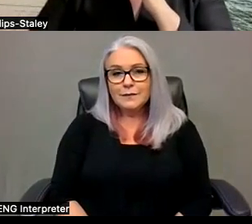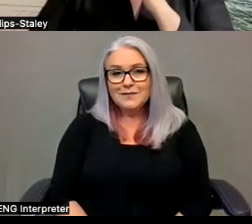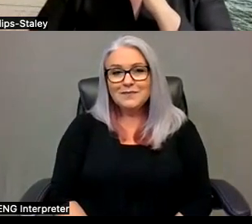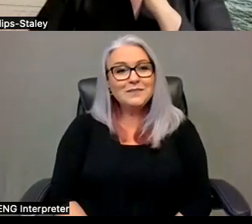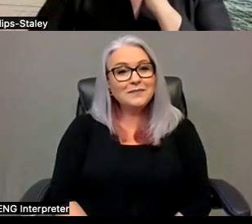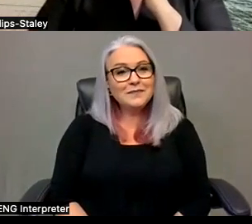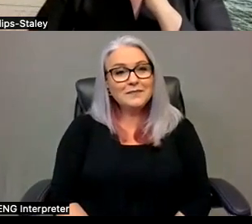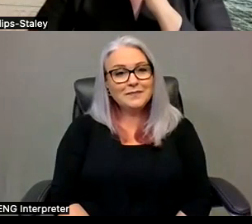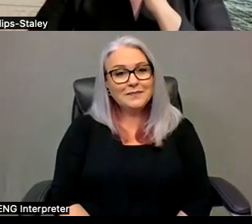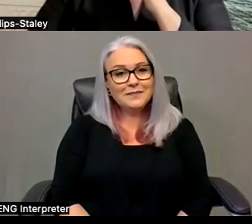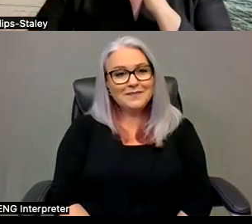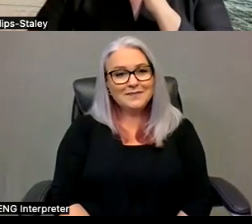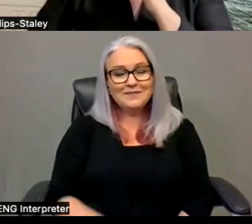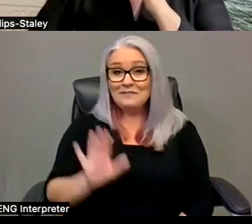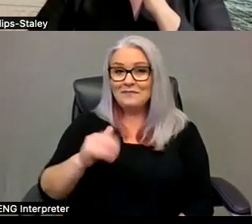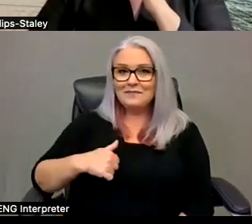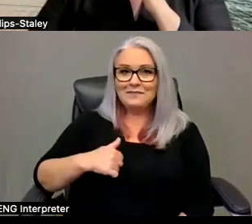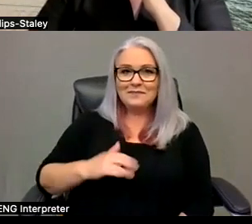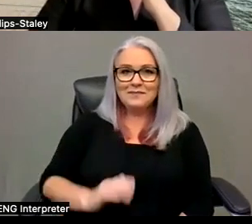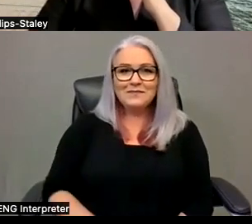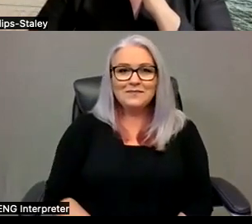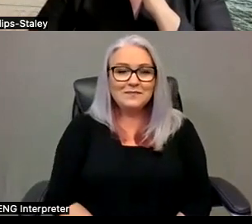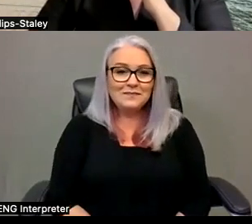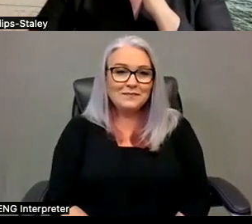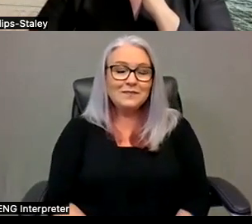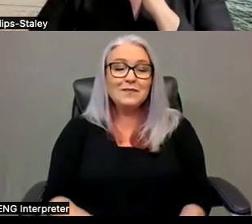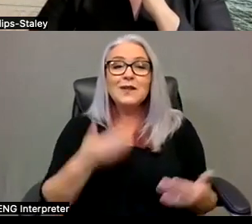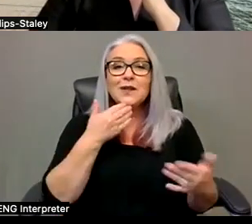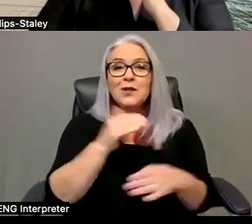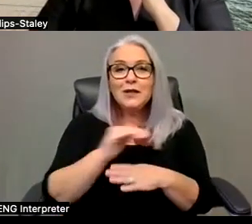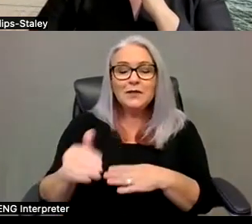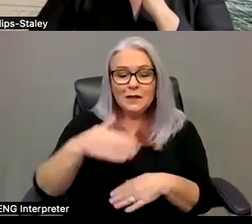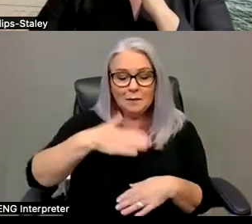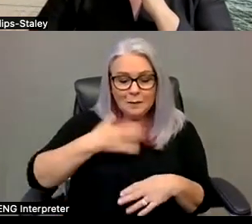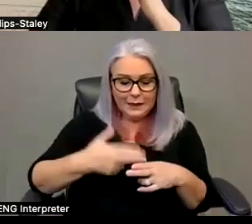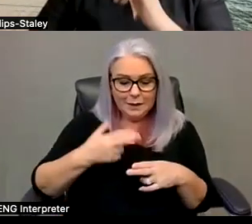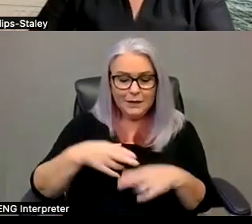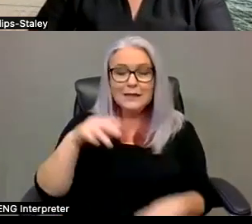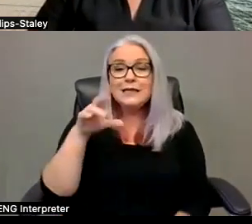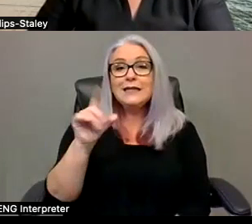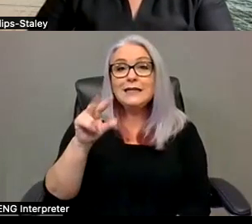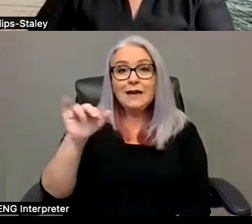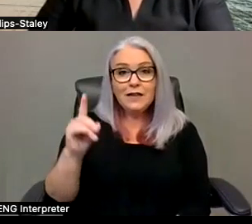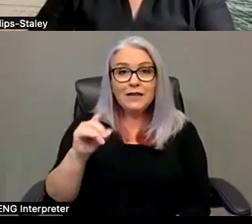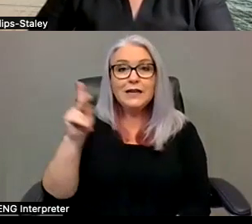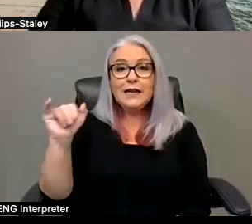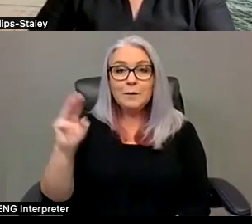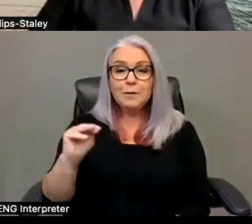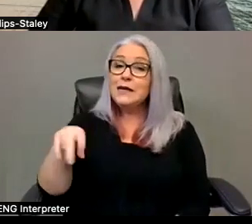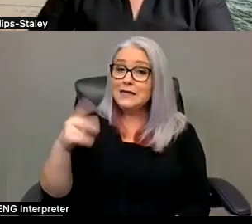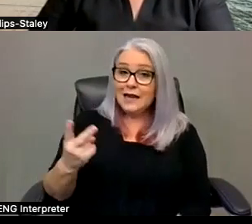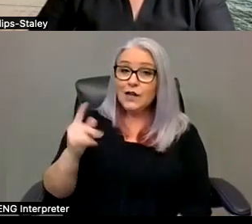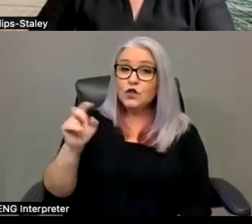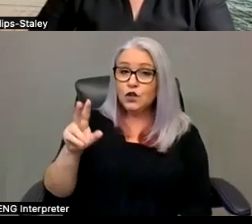I'm sorry. Good evening. My name is David Kim, and I'm running for my second term as village